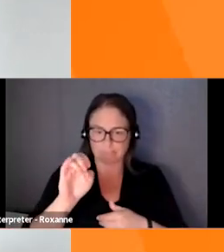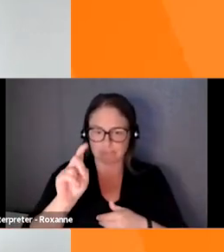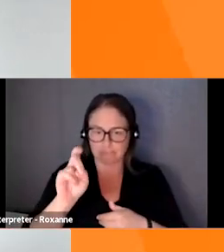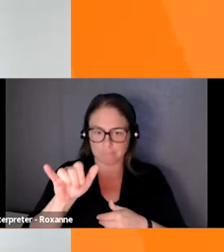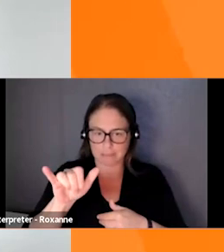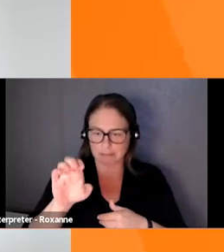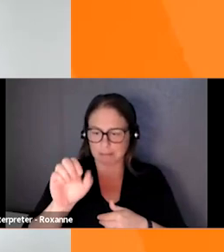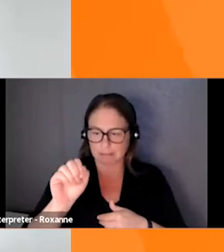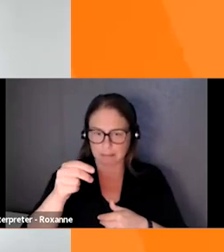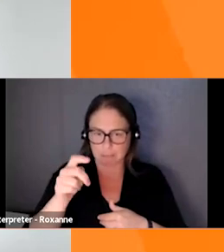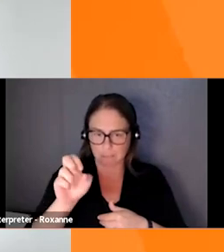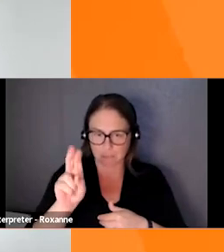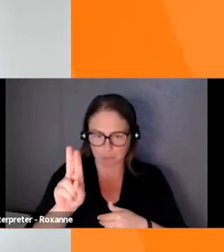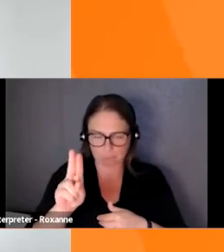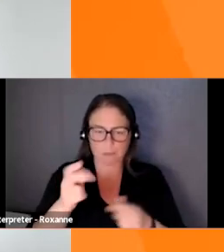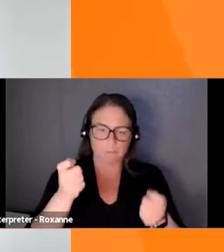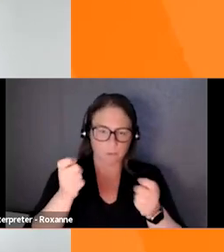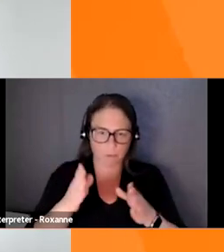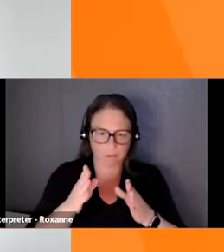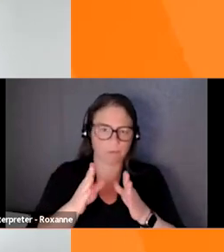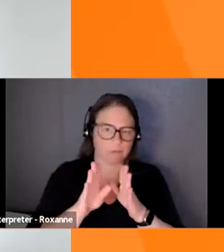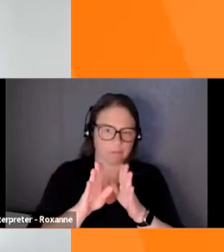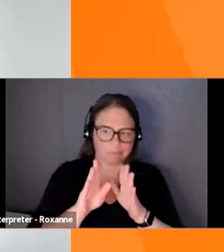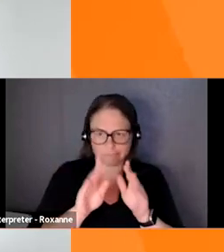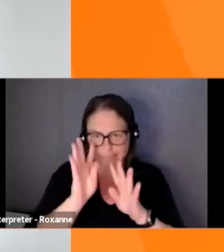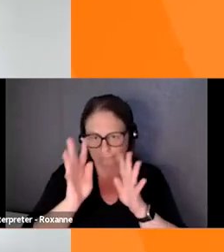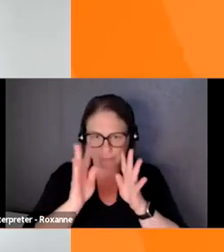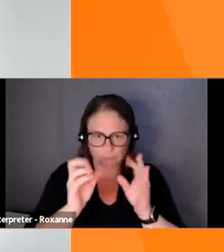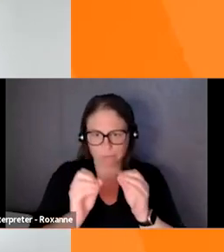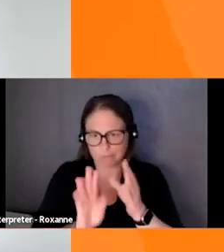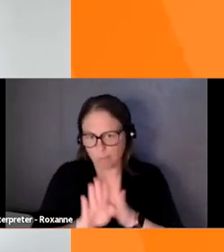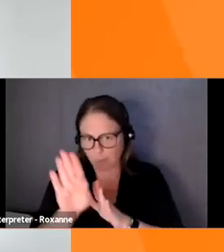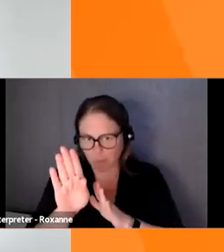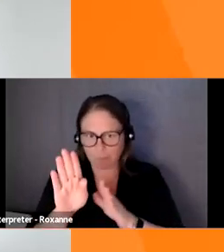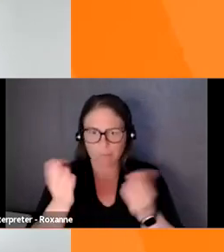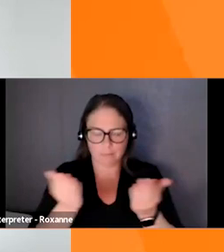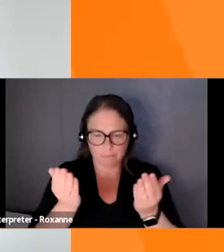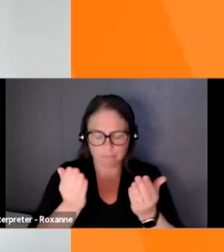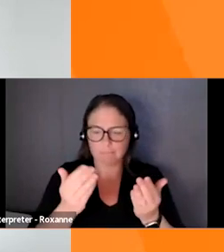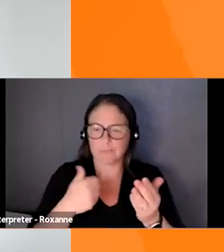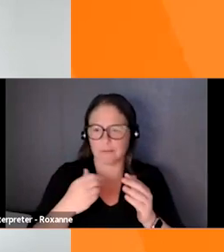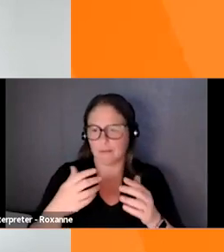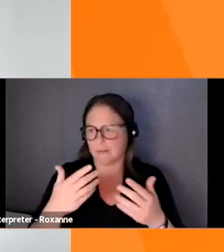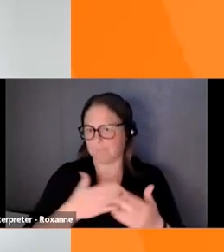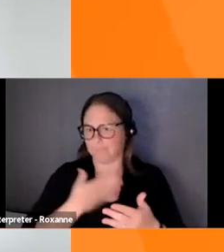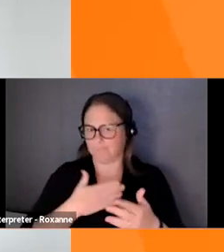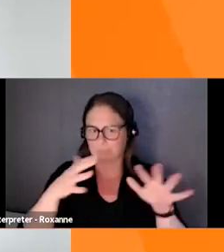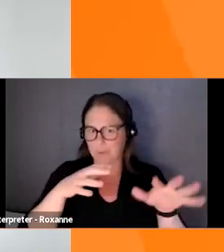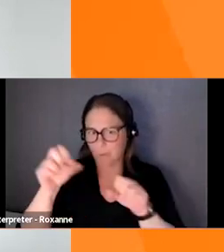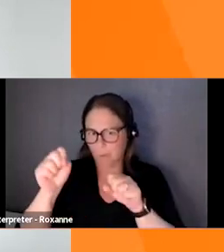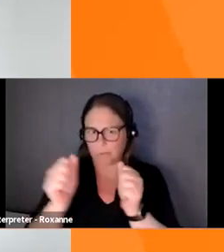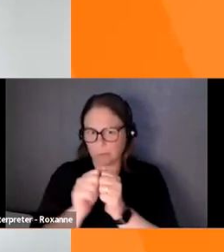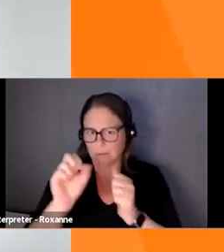Community Growth with Innovation Guelph, and I'm really excited to be here hosting the call today with Sarah. First, I'd like